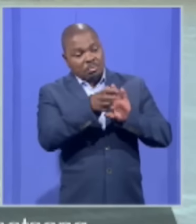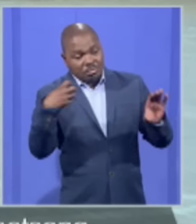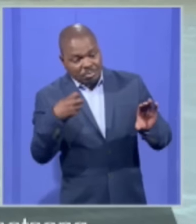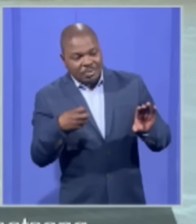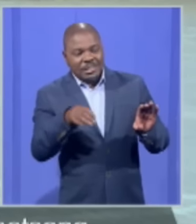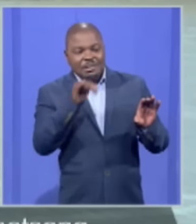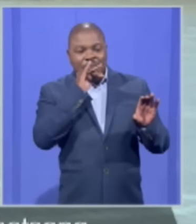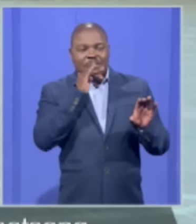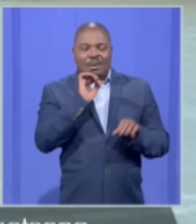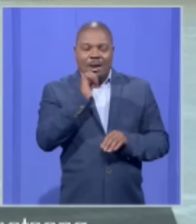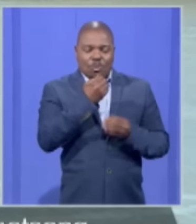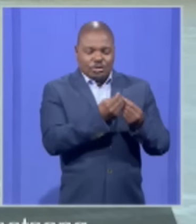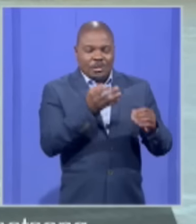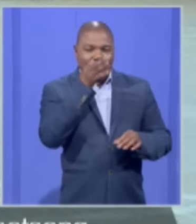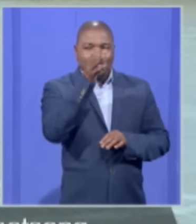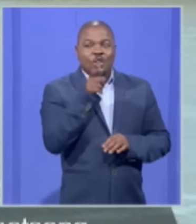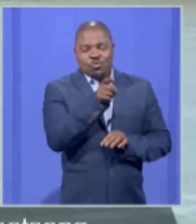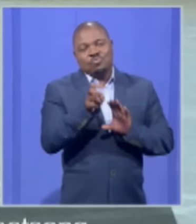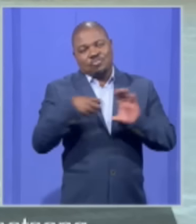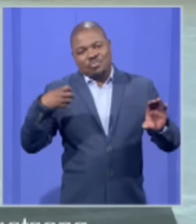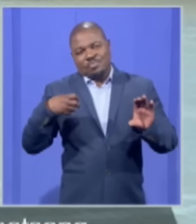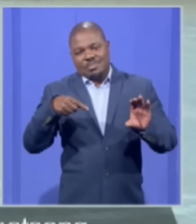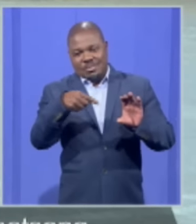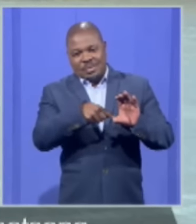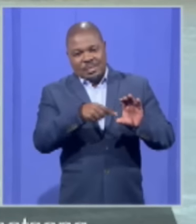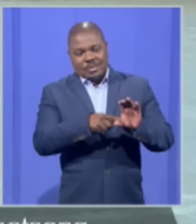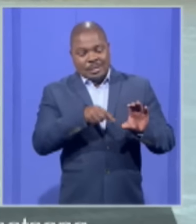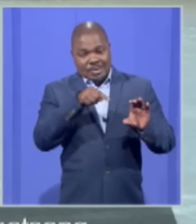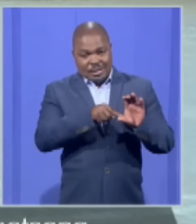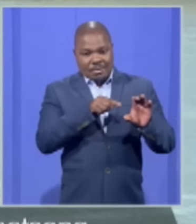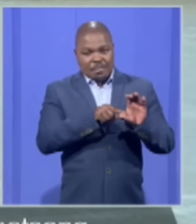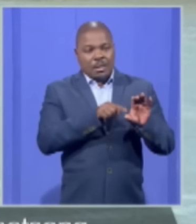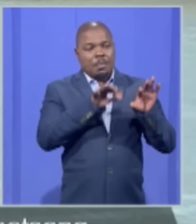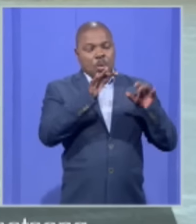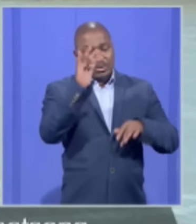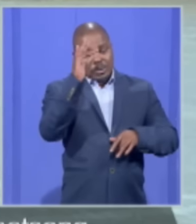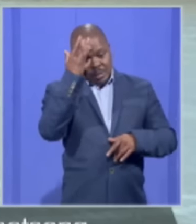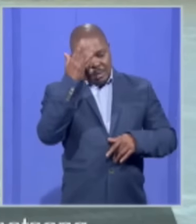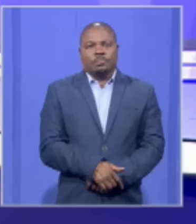the future of our children. You steal the health of those who are sick.